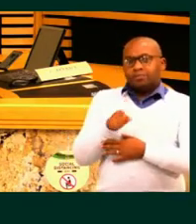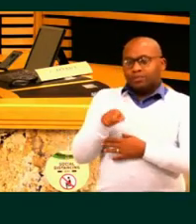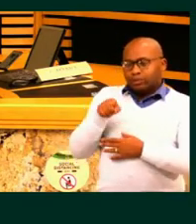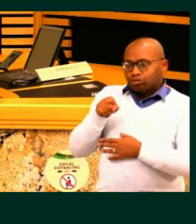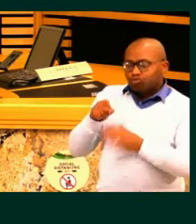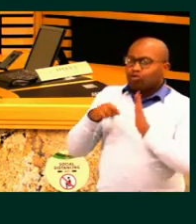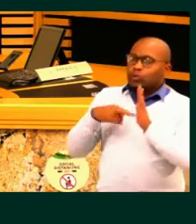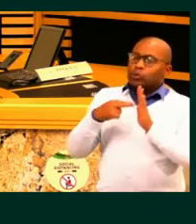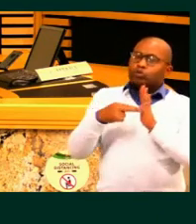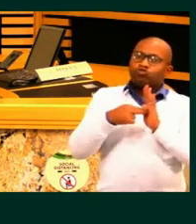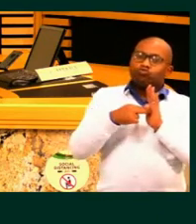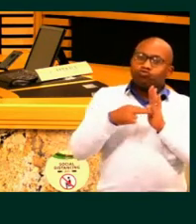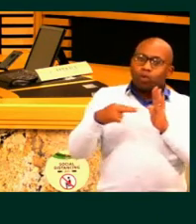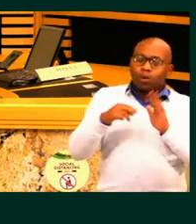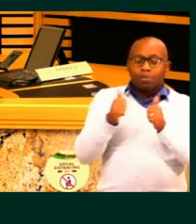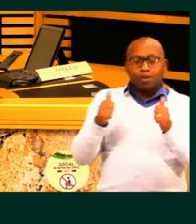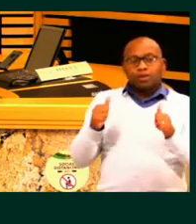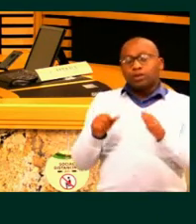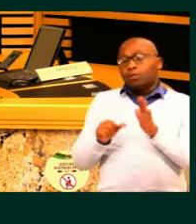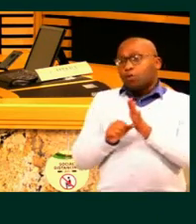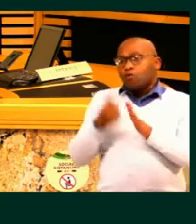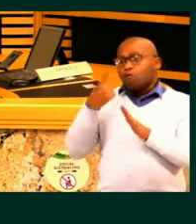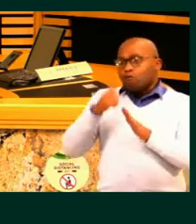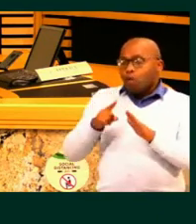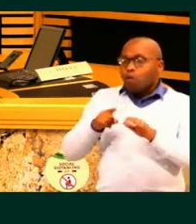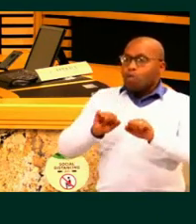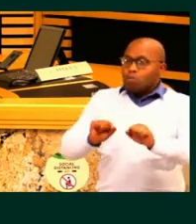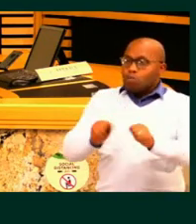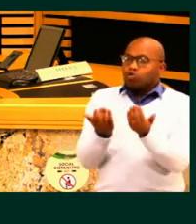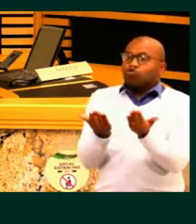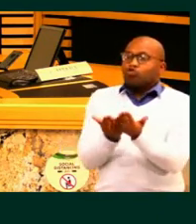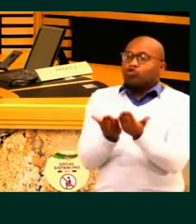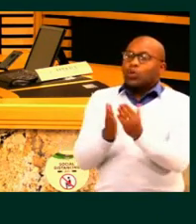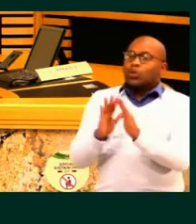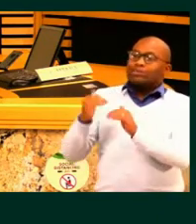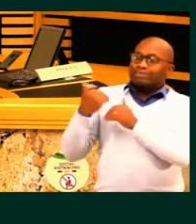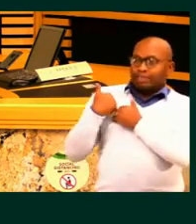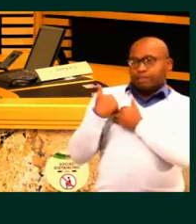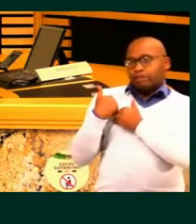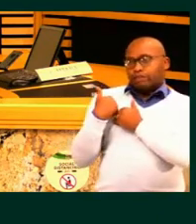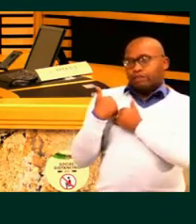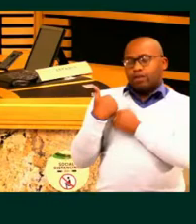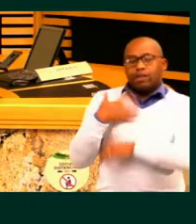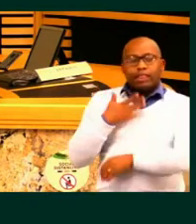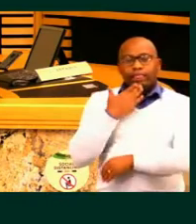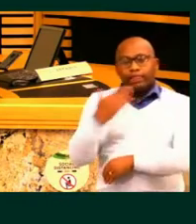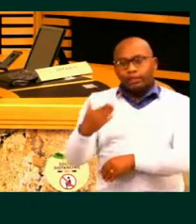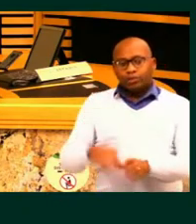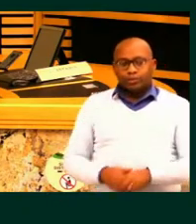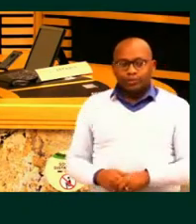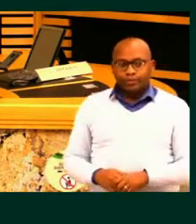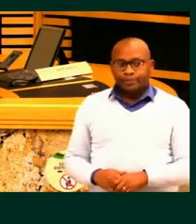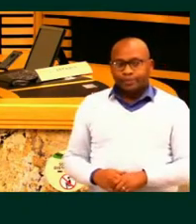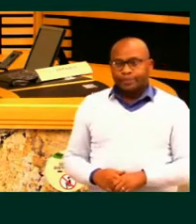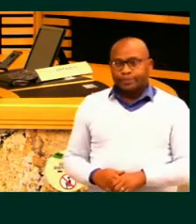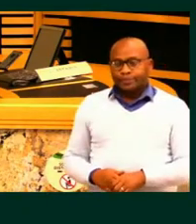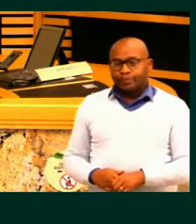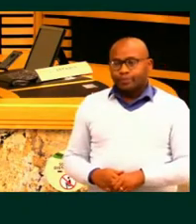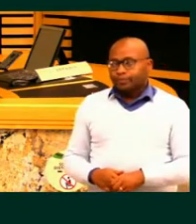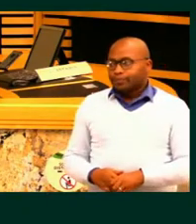role in making our Learners safer than they were yesterday I thank you thank you thank you very